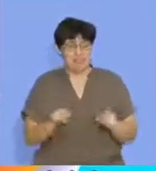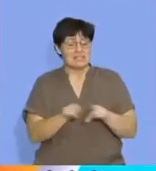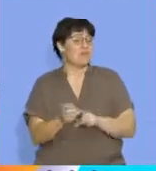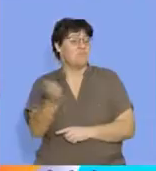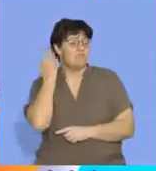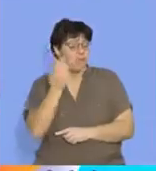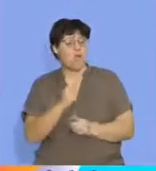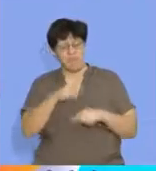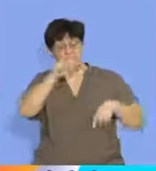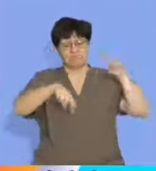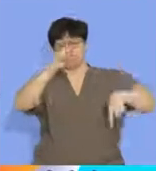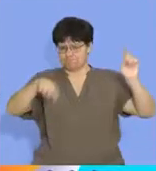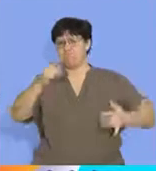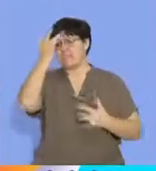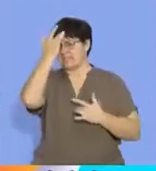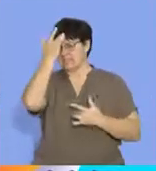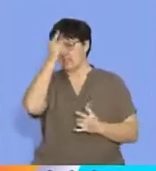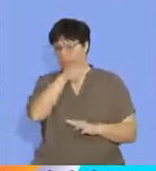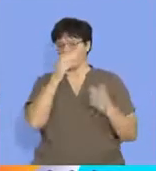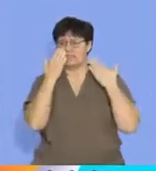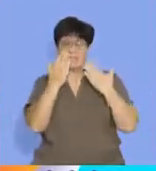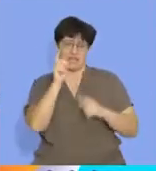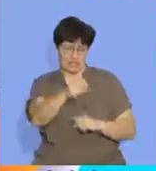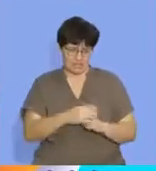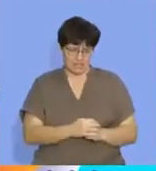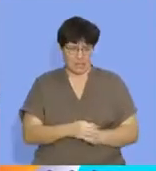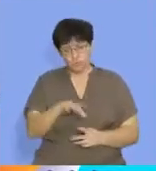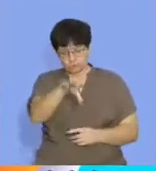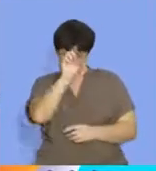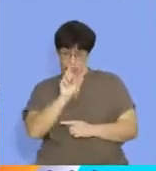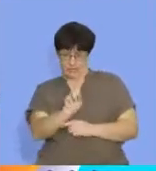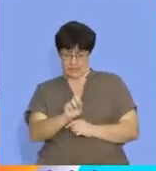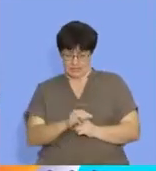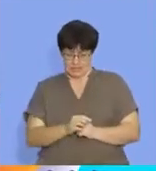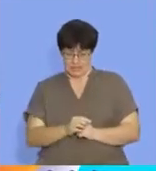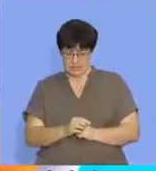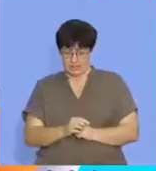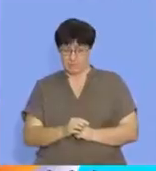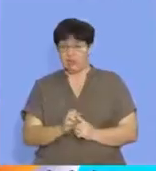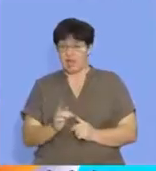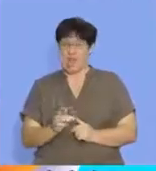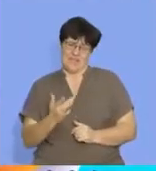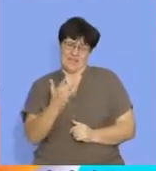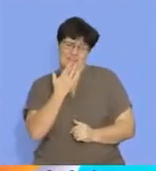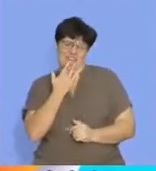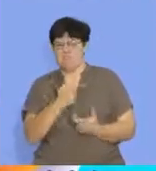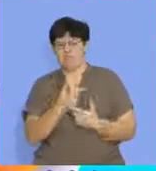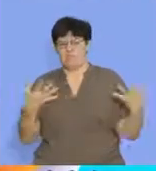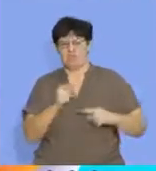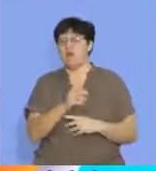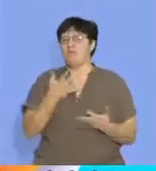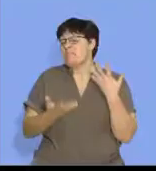of diseases that you need to study, and you need to choose one. I'm not going to show favoritism, but I would suggest that maybe you look at